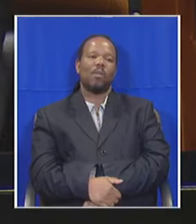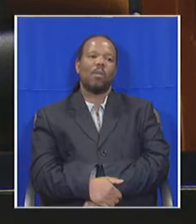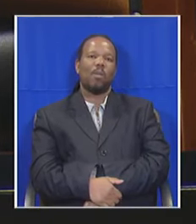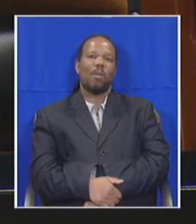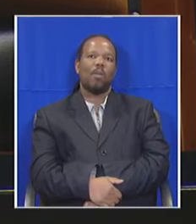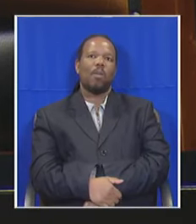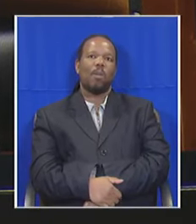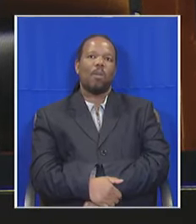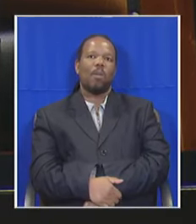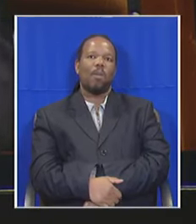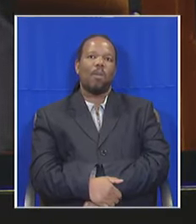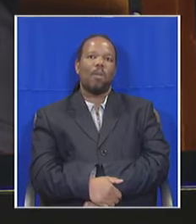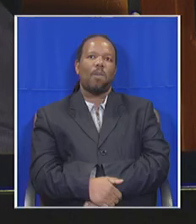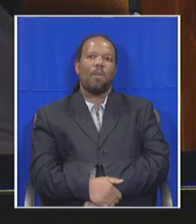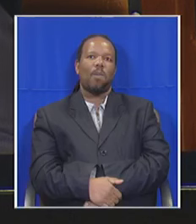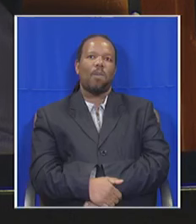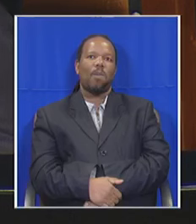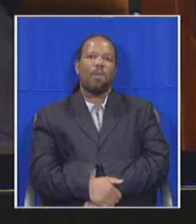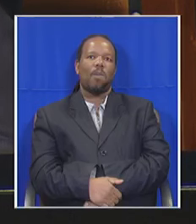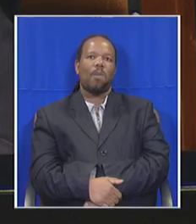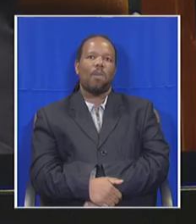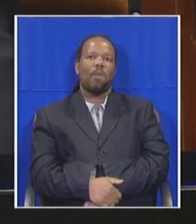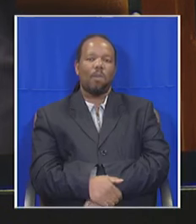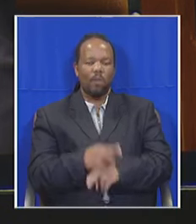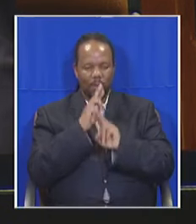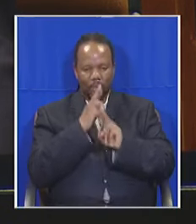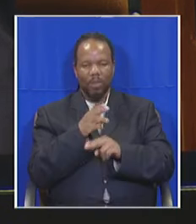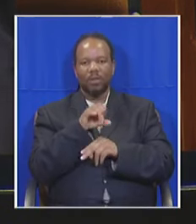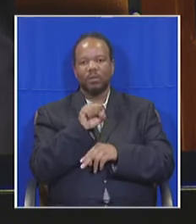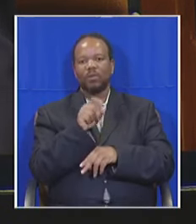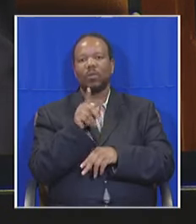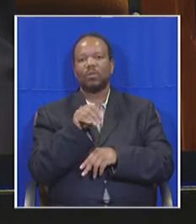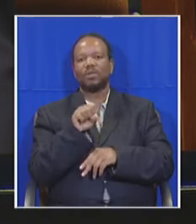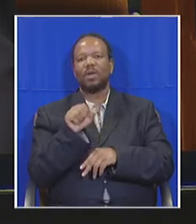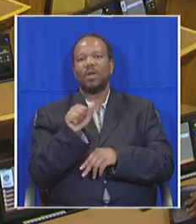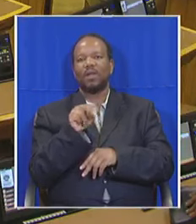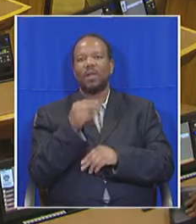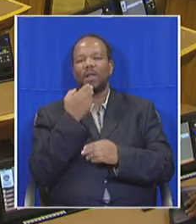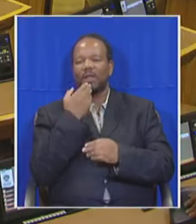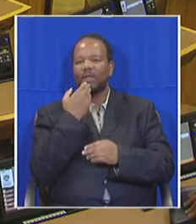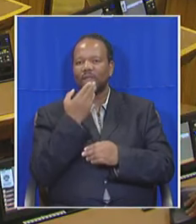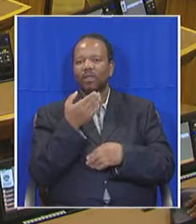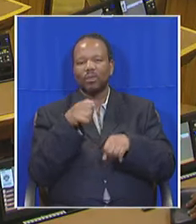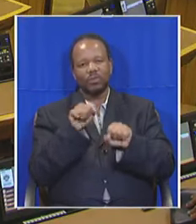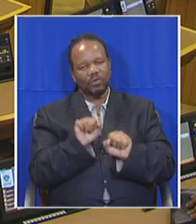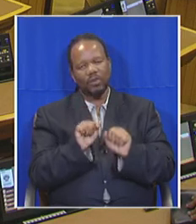Can I start from this side going there? Honorable Skosana. Thank you, Honorable